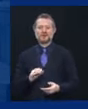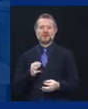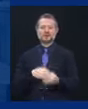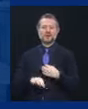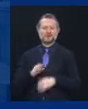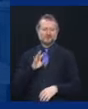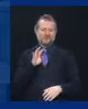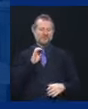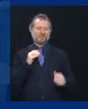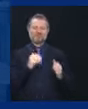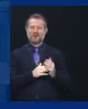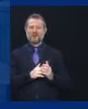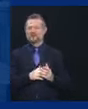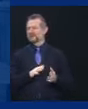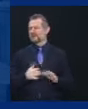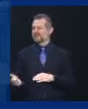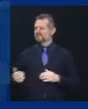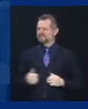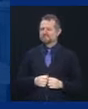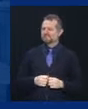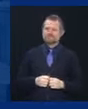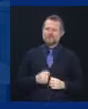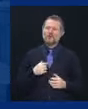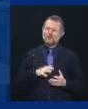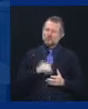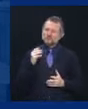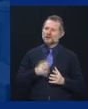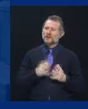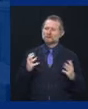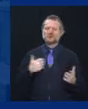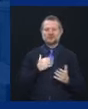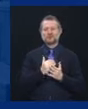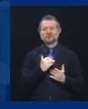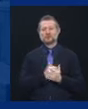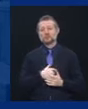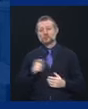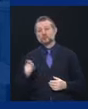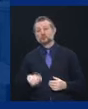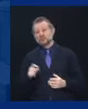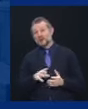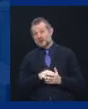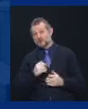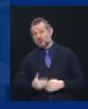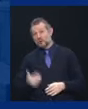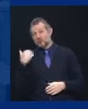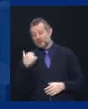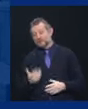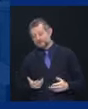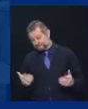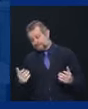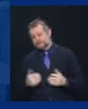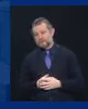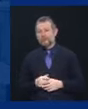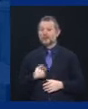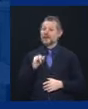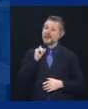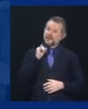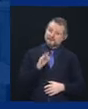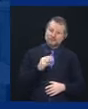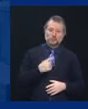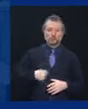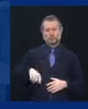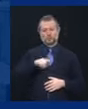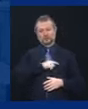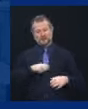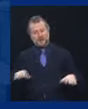We learned many of these lessons, or we should have learned these lessons if we were smart and we were quicker,